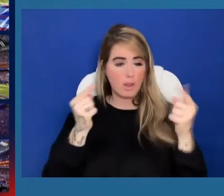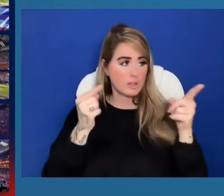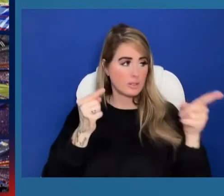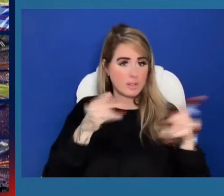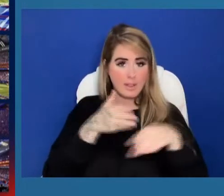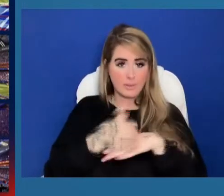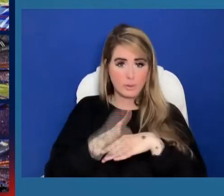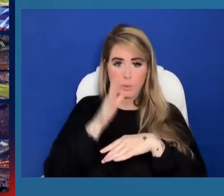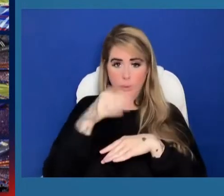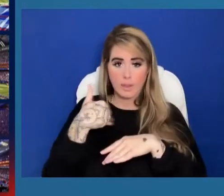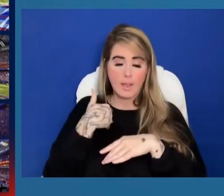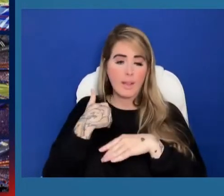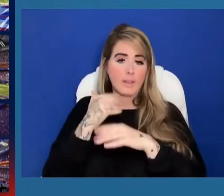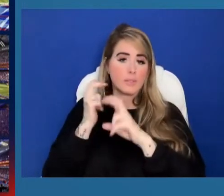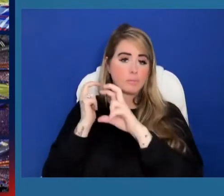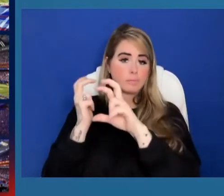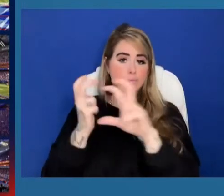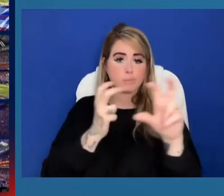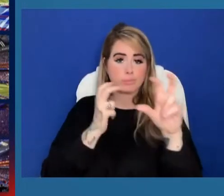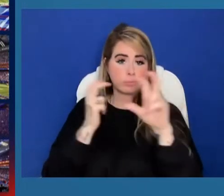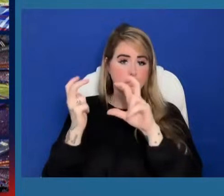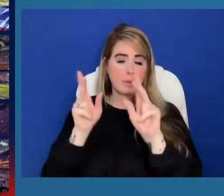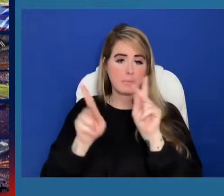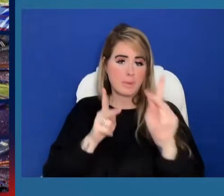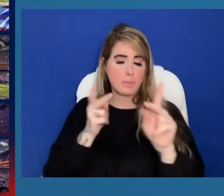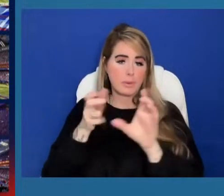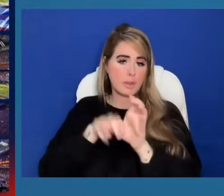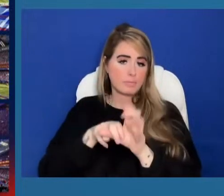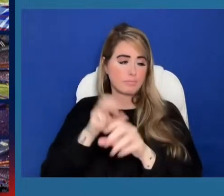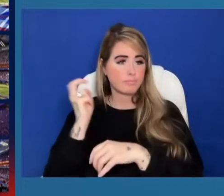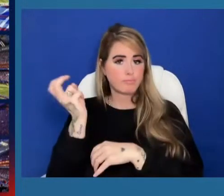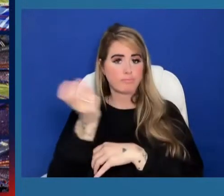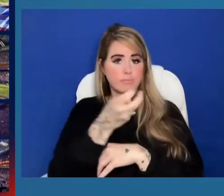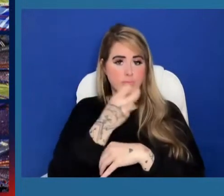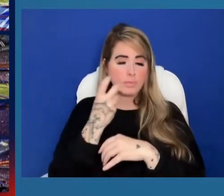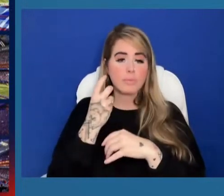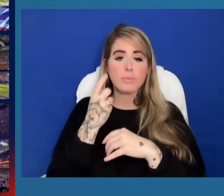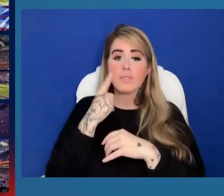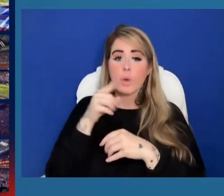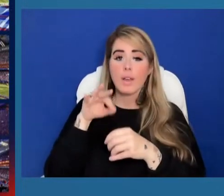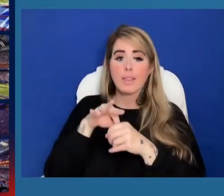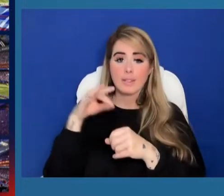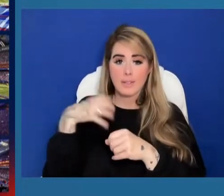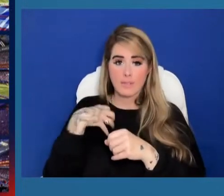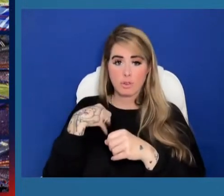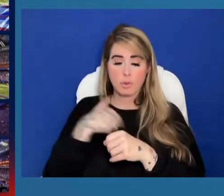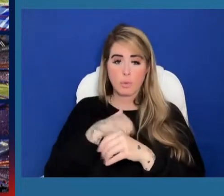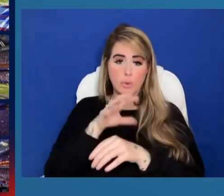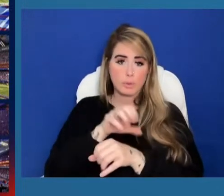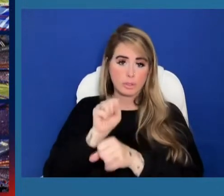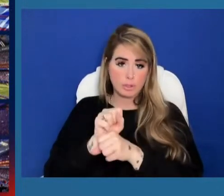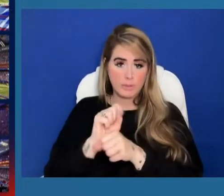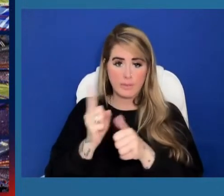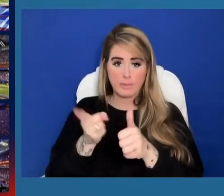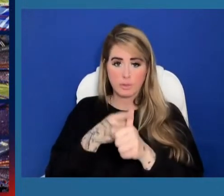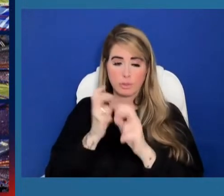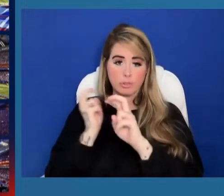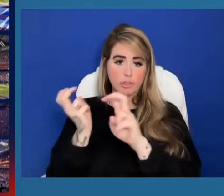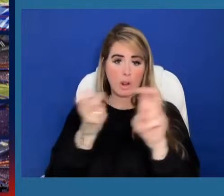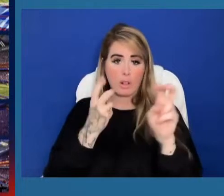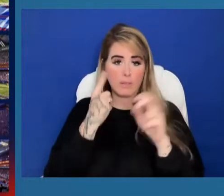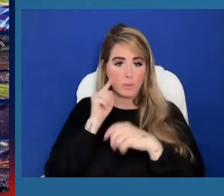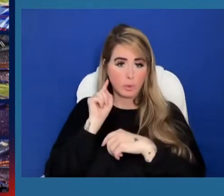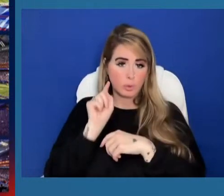shuttle service taking everyone to that reception. For our elected officials, we have reserved the first shuttle for you. We